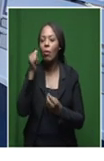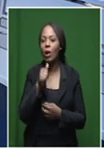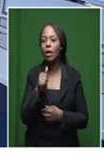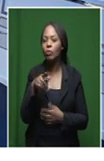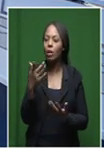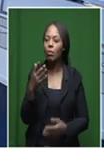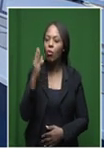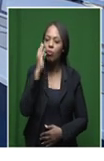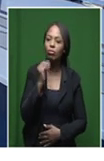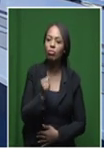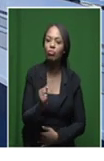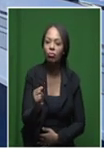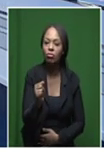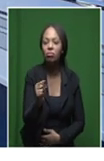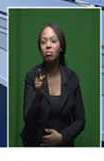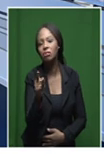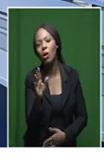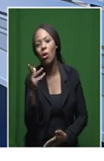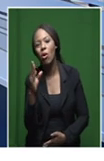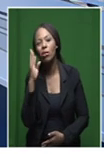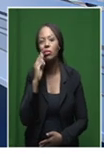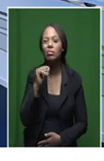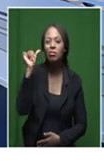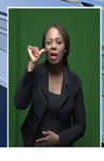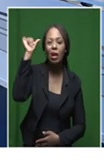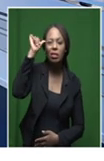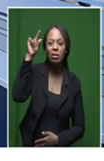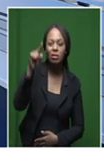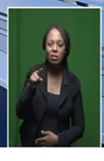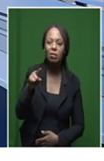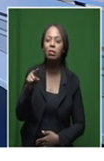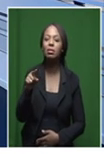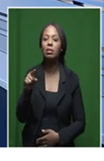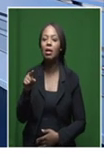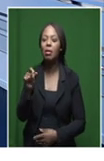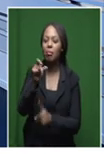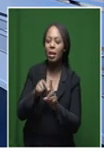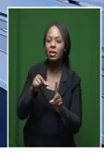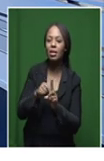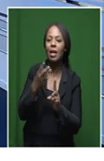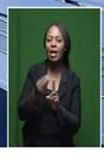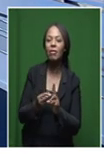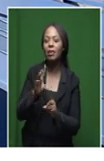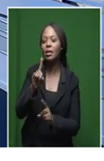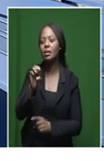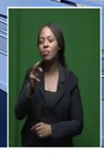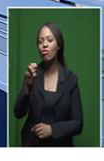we potentially think that this patient or this family member might have dementia? What are the big things to look out